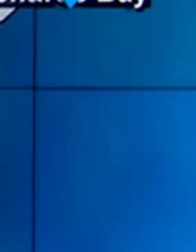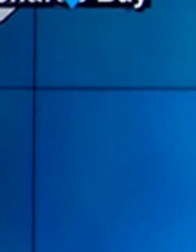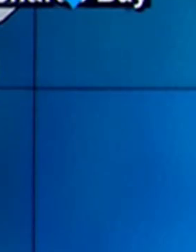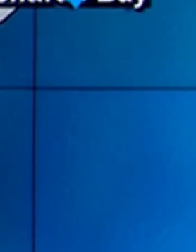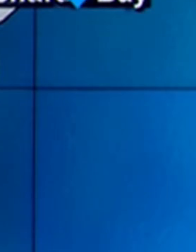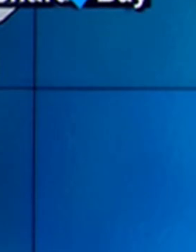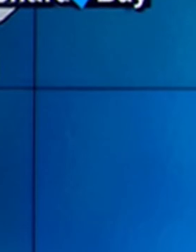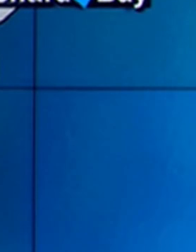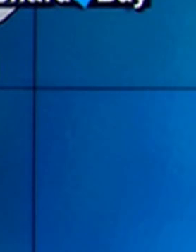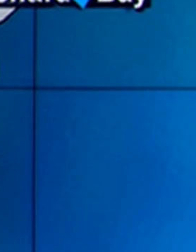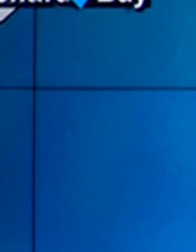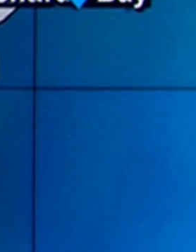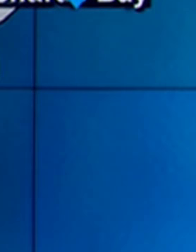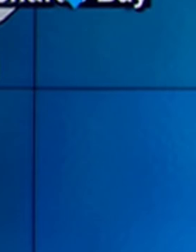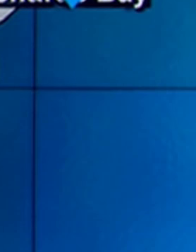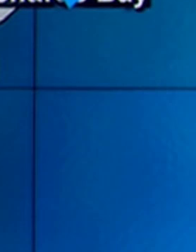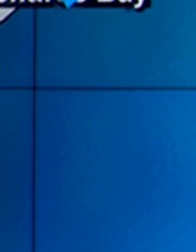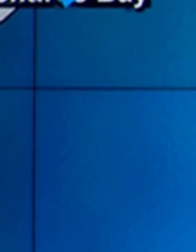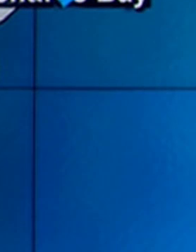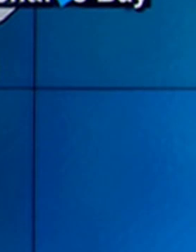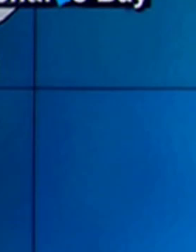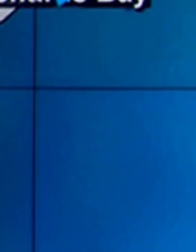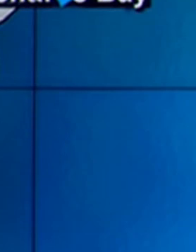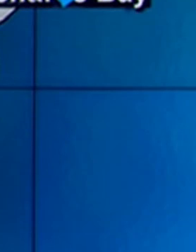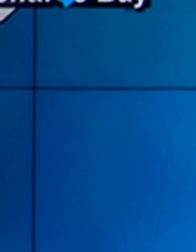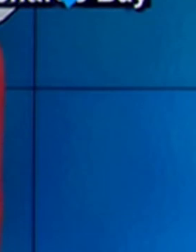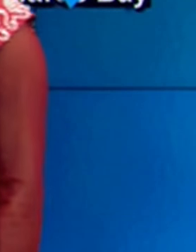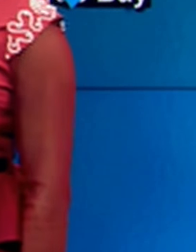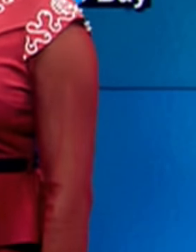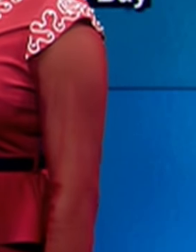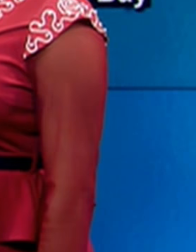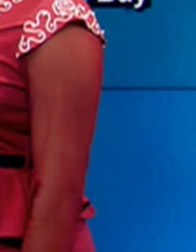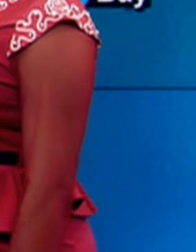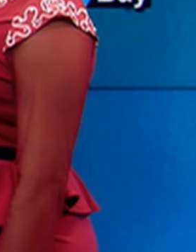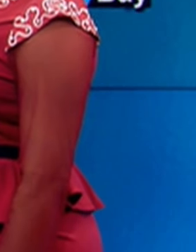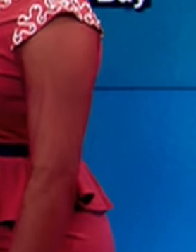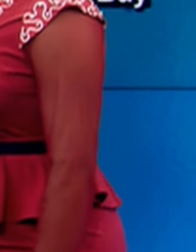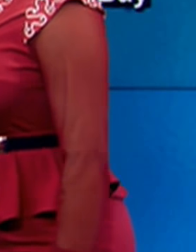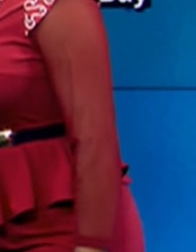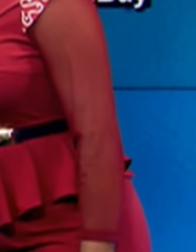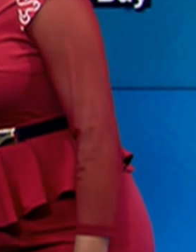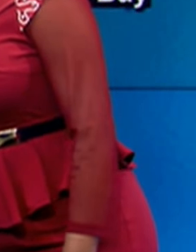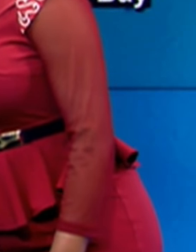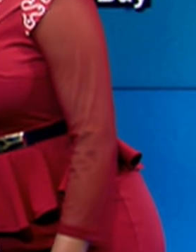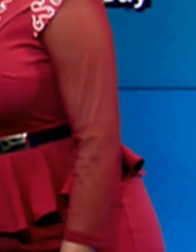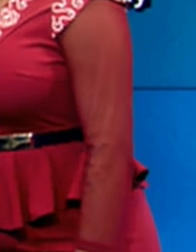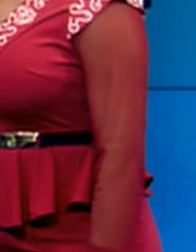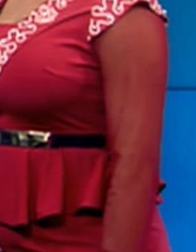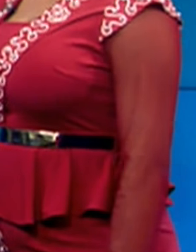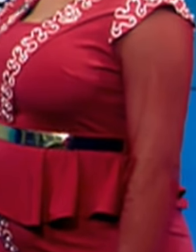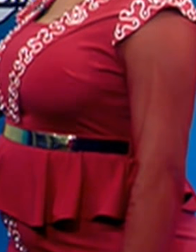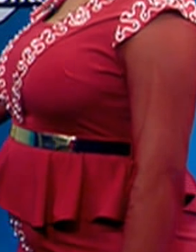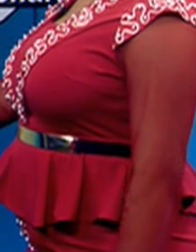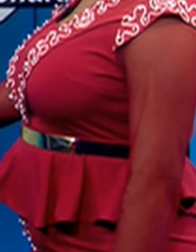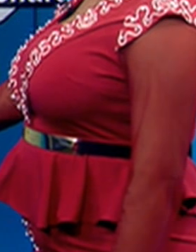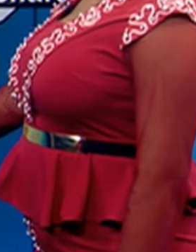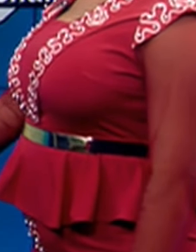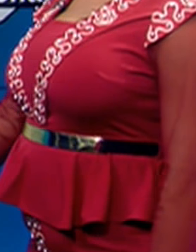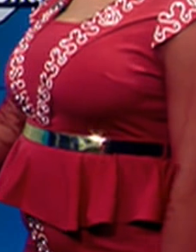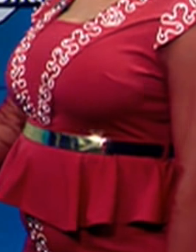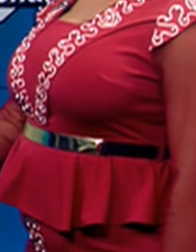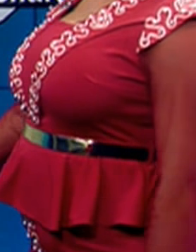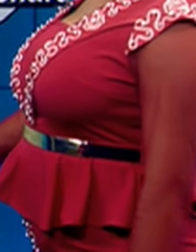mogadi wa SABC 2 ke rata go dumediša le go amogela bošegong ba lehono a ke re lebeleleng tša maemo a boso gore tšona di re tshwaretseng ge re thoma gona fase go la Western Cape go ya